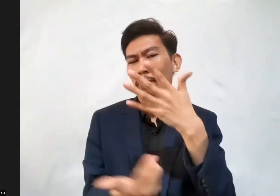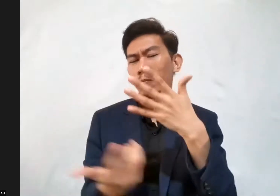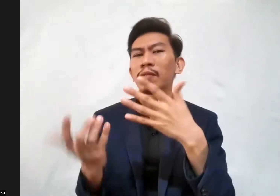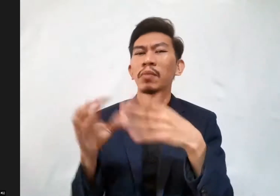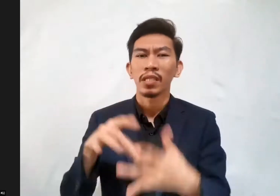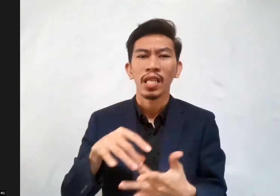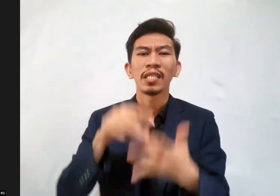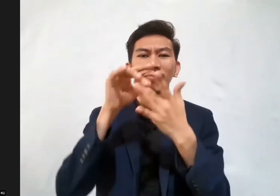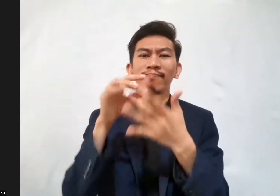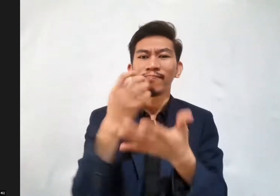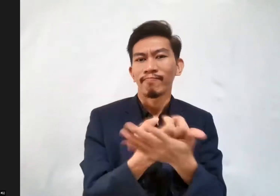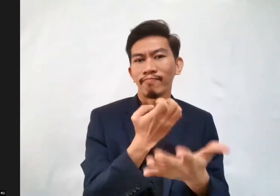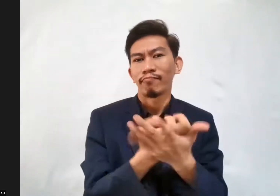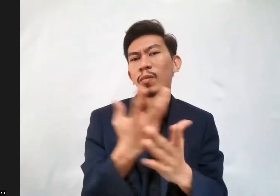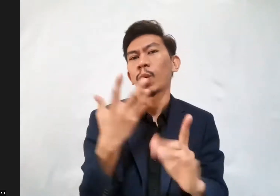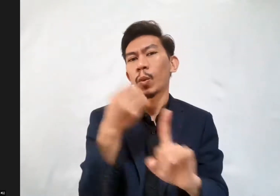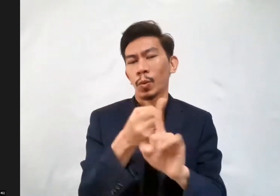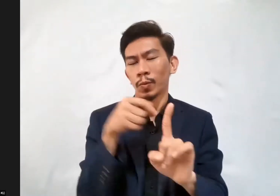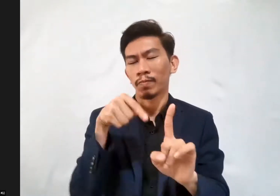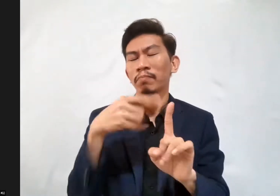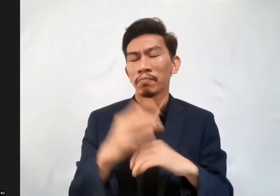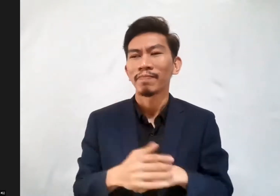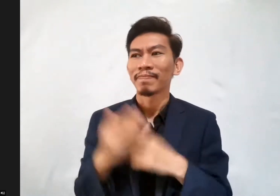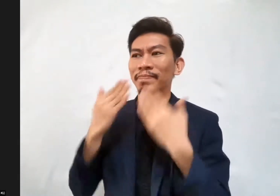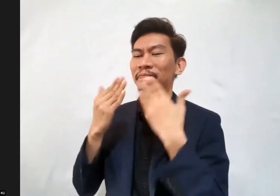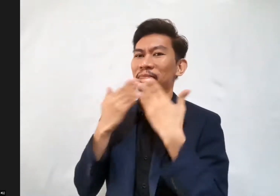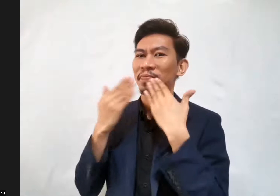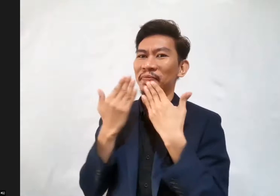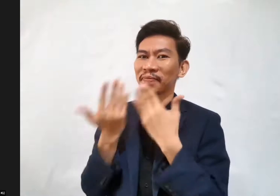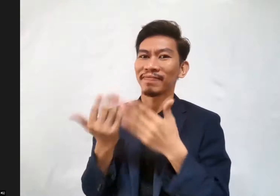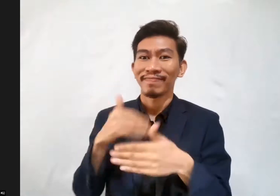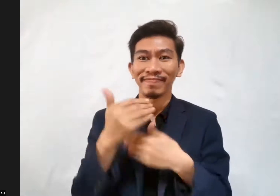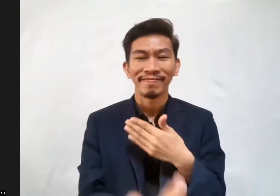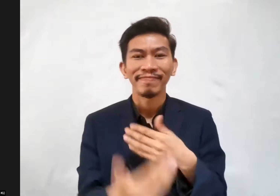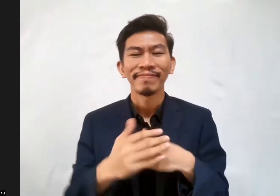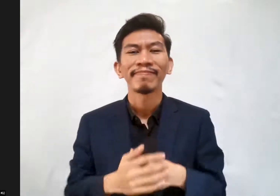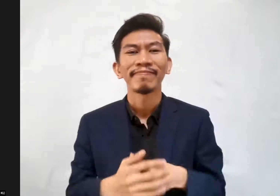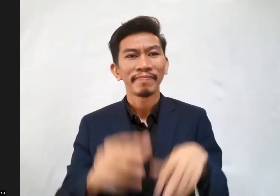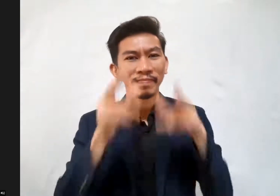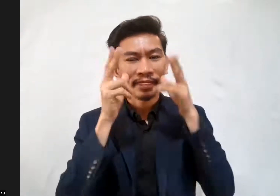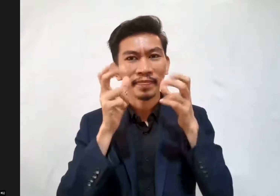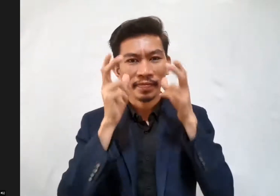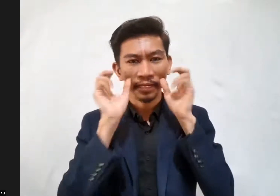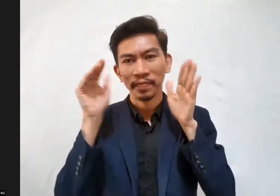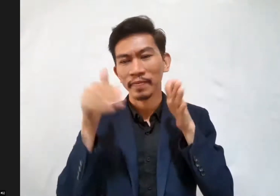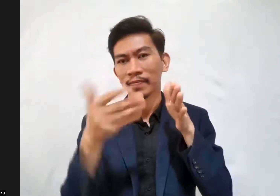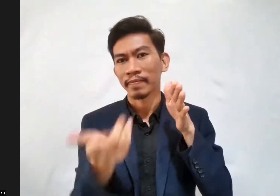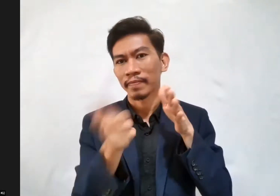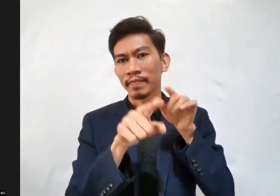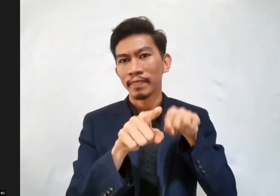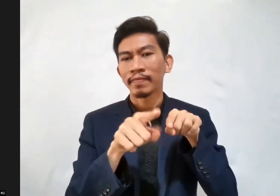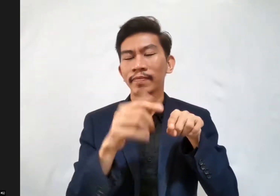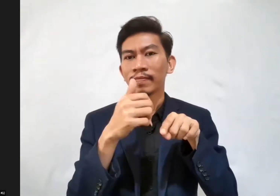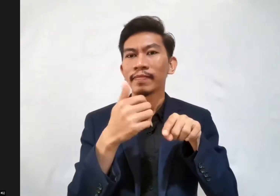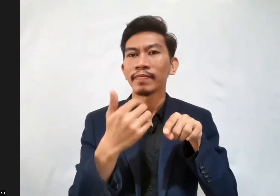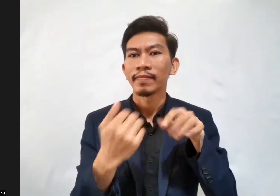economy. Thank you very much again. Next, we would like to hear from the Vice